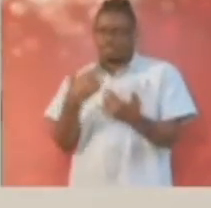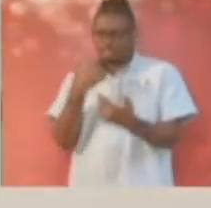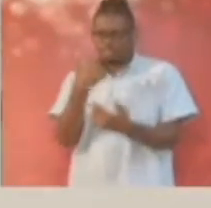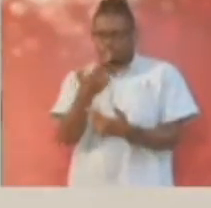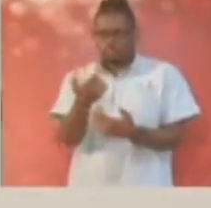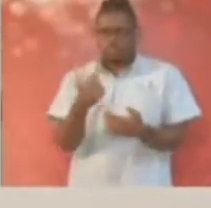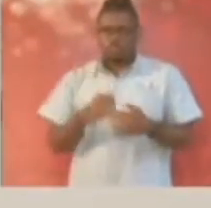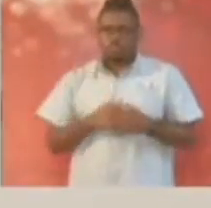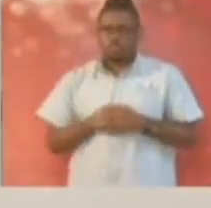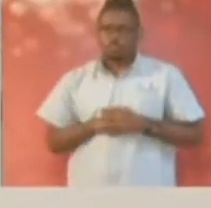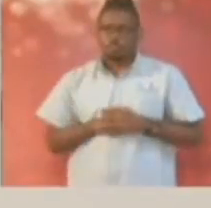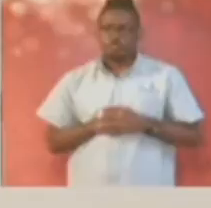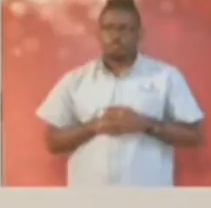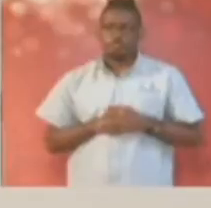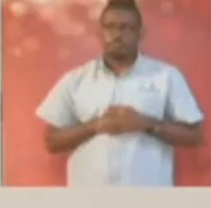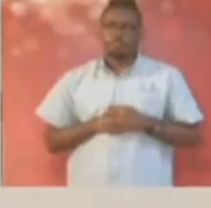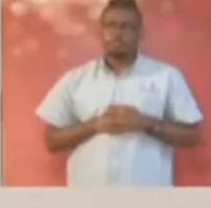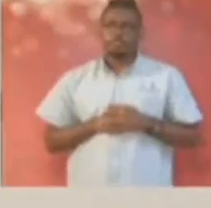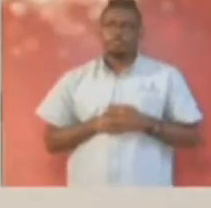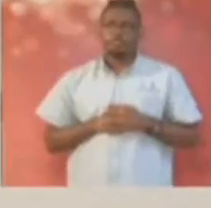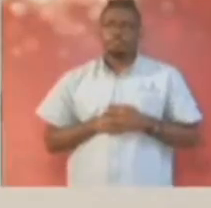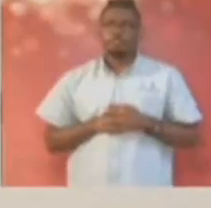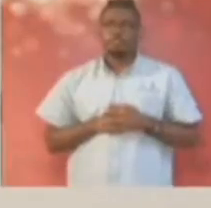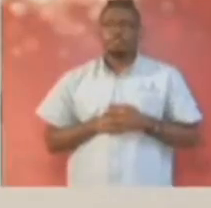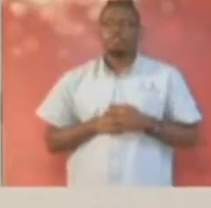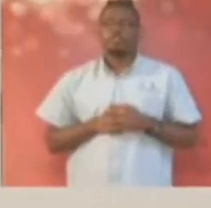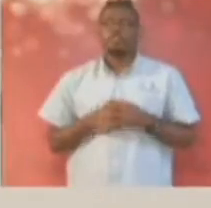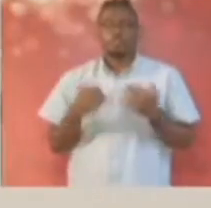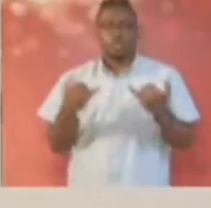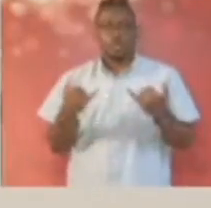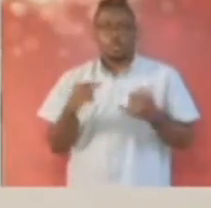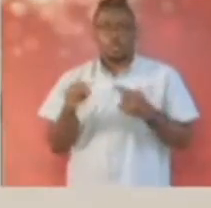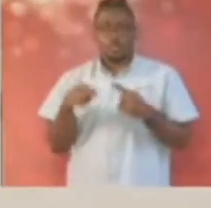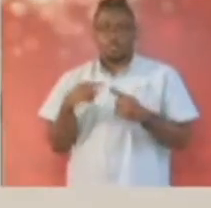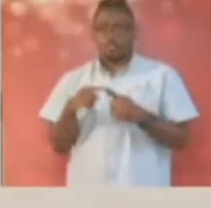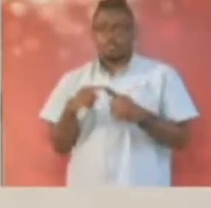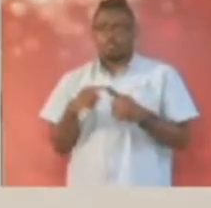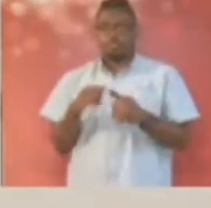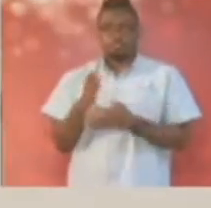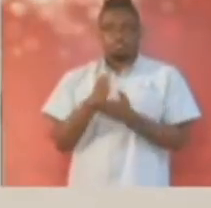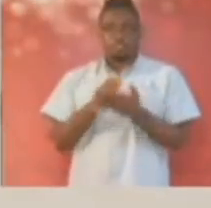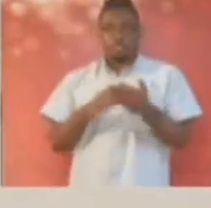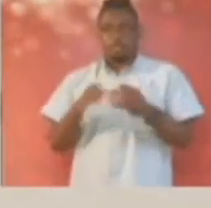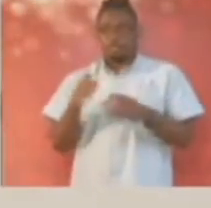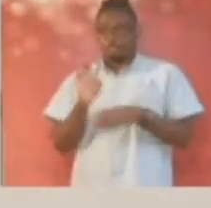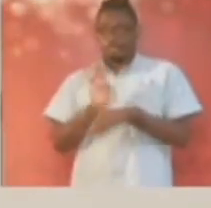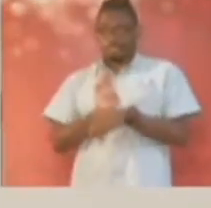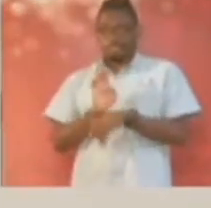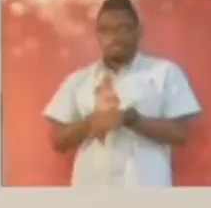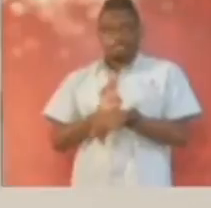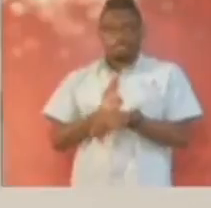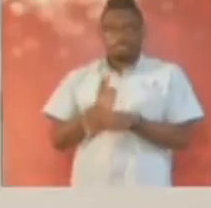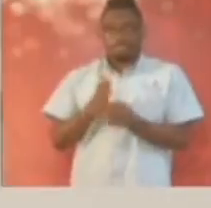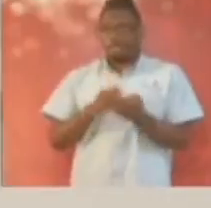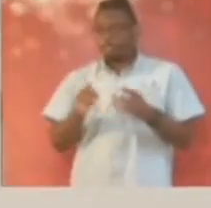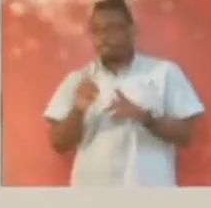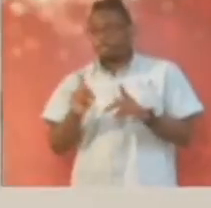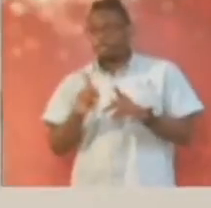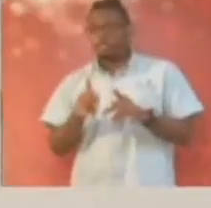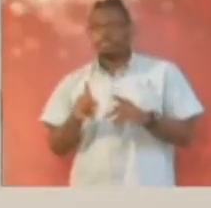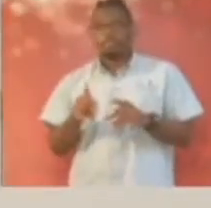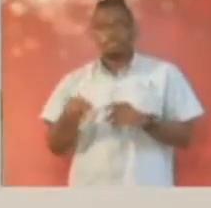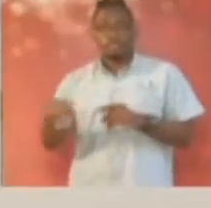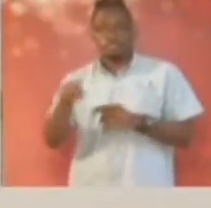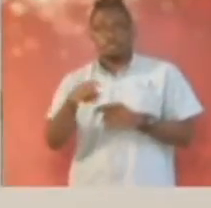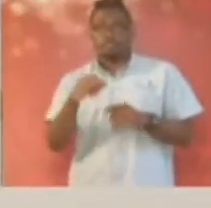of various places, not just businesses, but places and people at the end of it beginning to slack off,